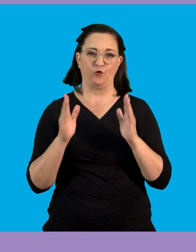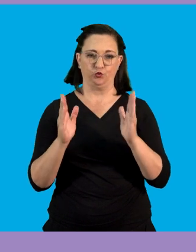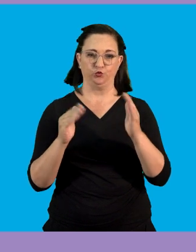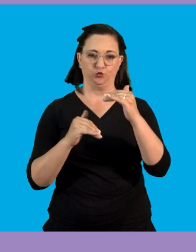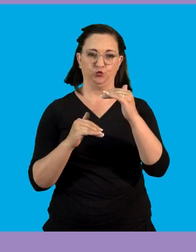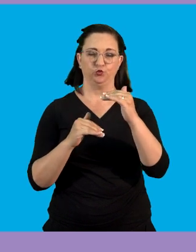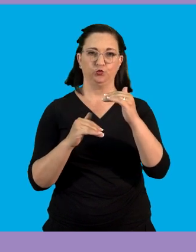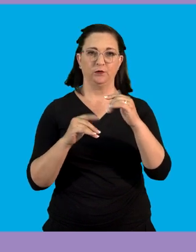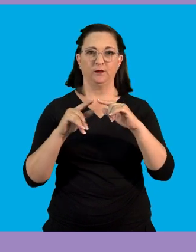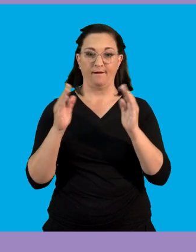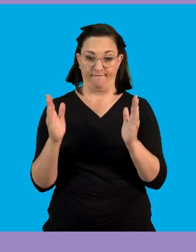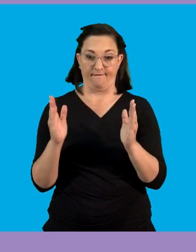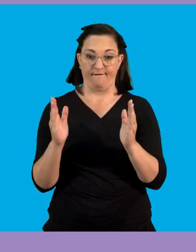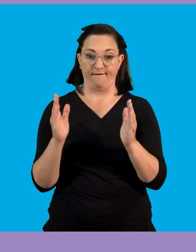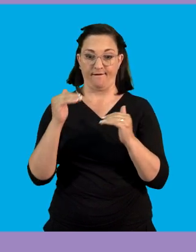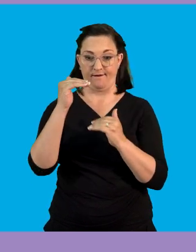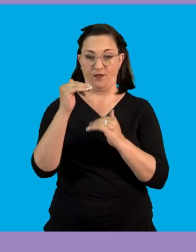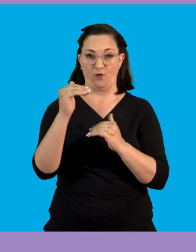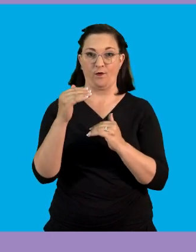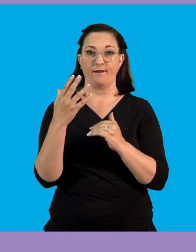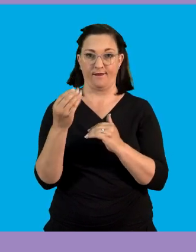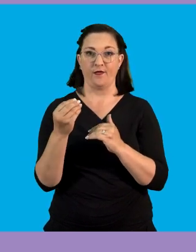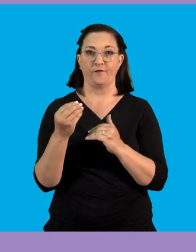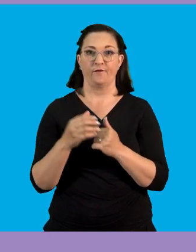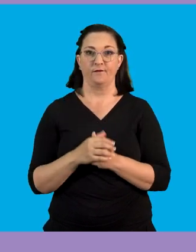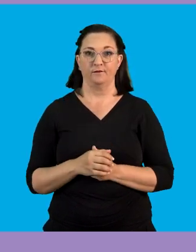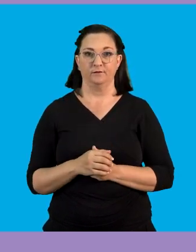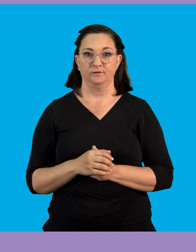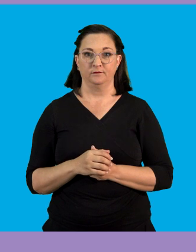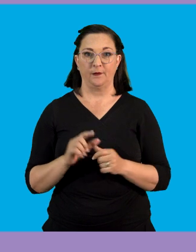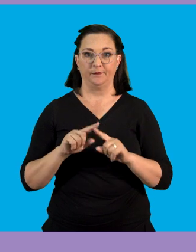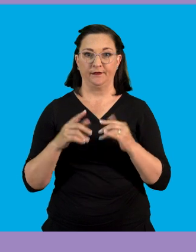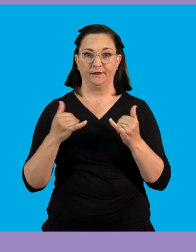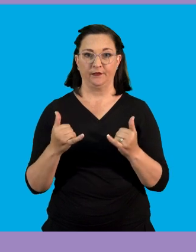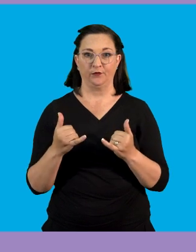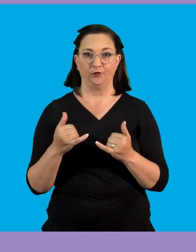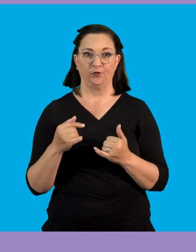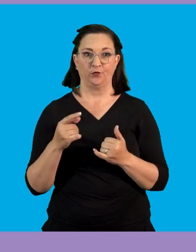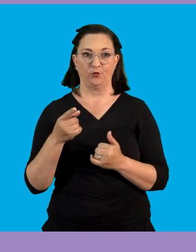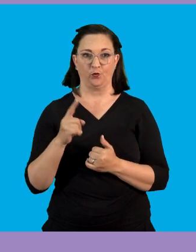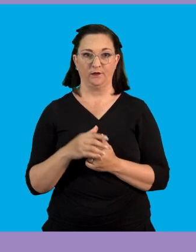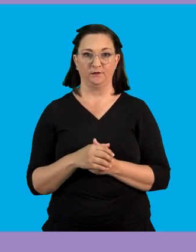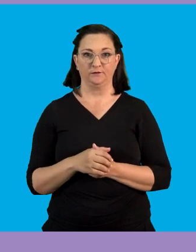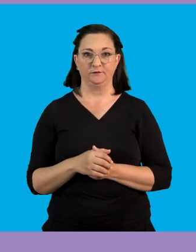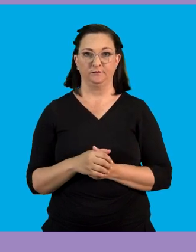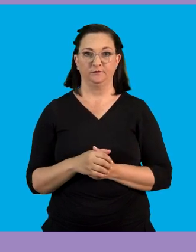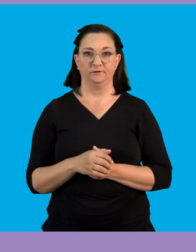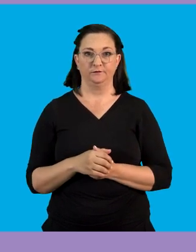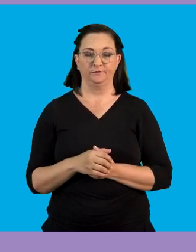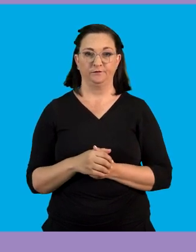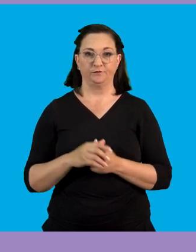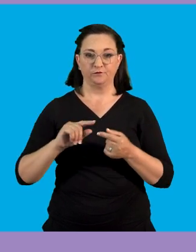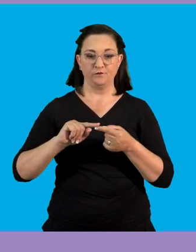has four equal sides, or all sides equal. But then the pairs of opposite angles are